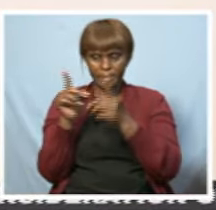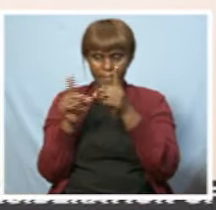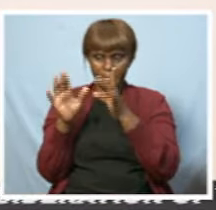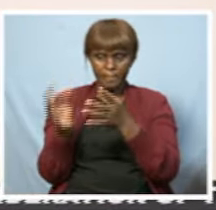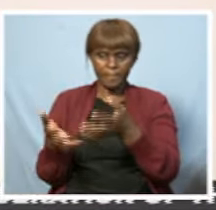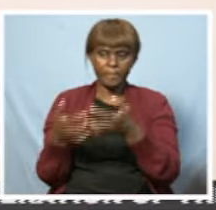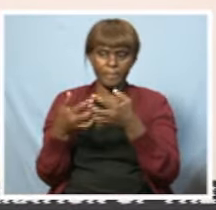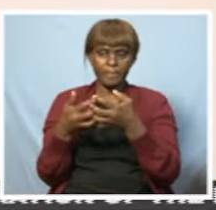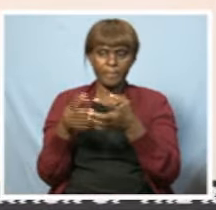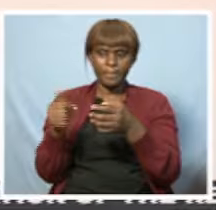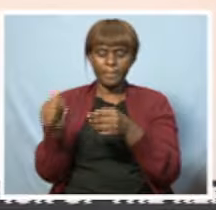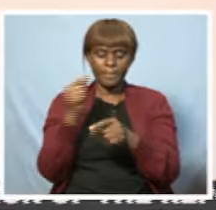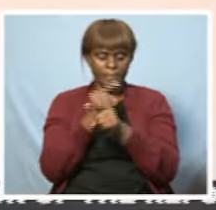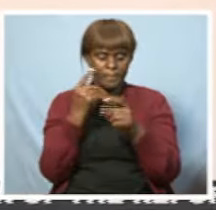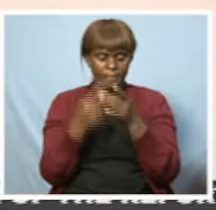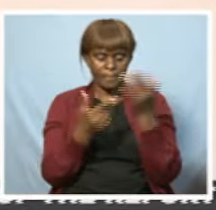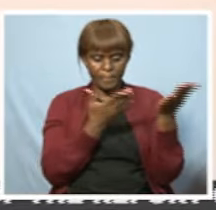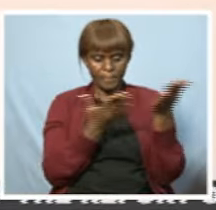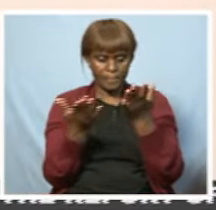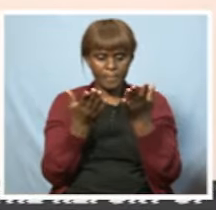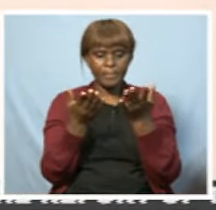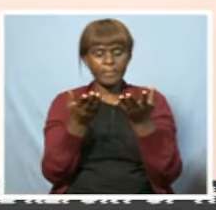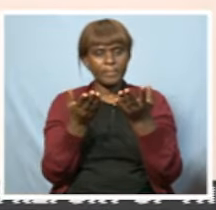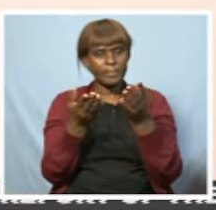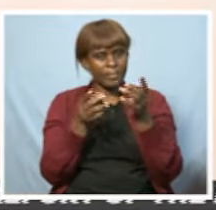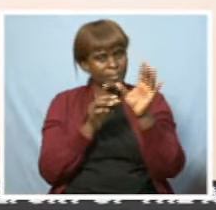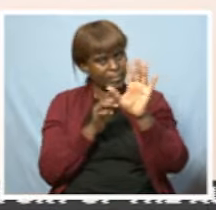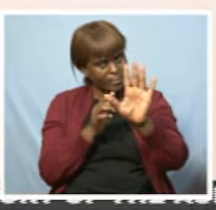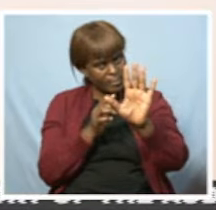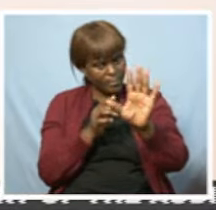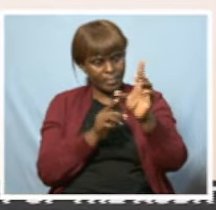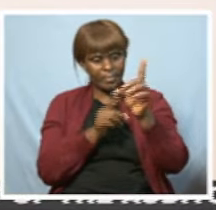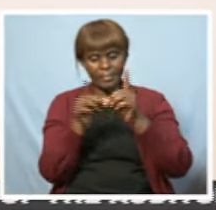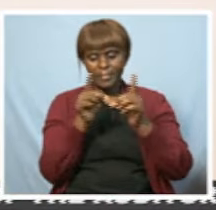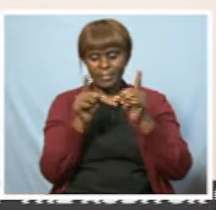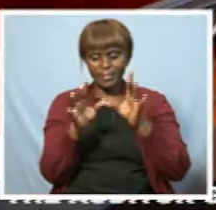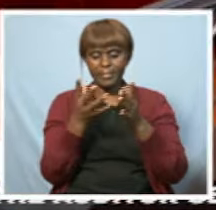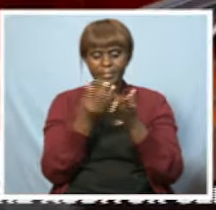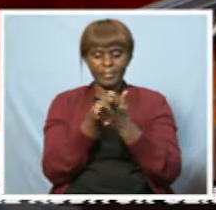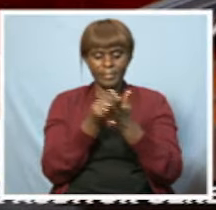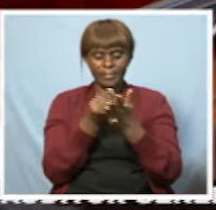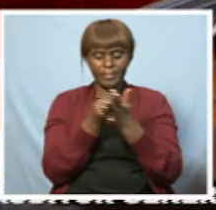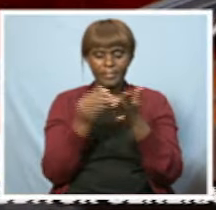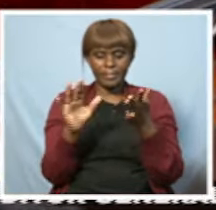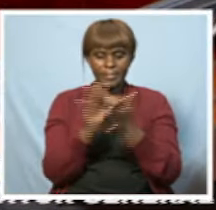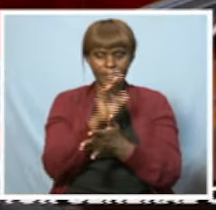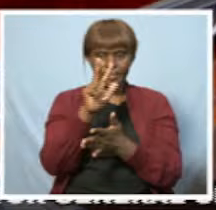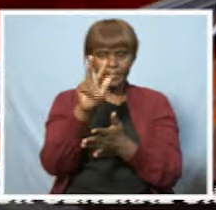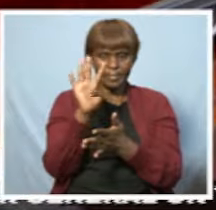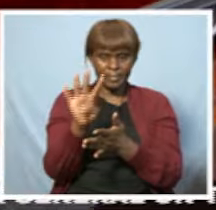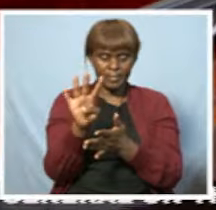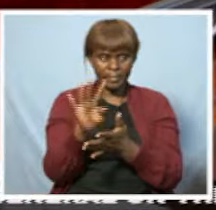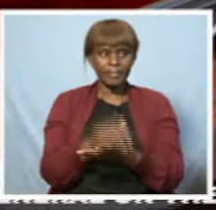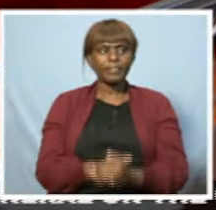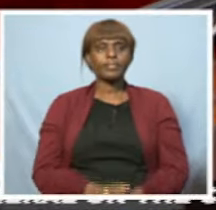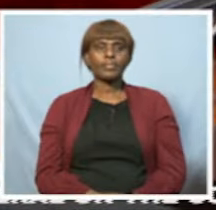Engineering is just trying to bring something to me. Director of Finance had taken us to, is it page 34?